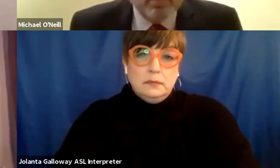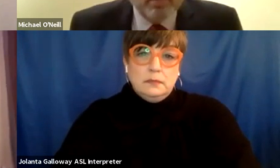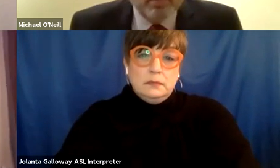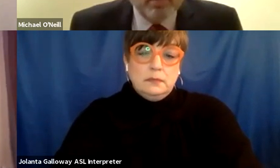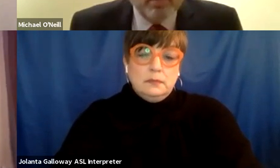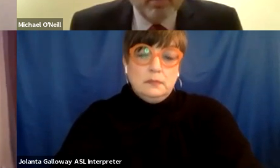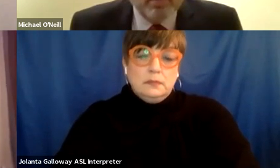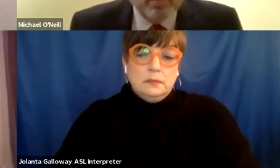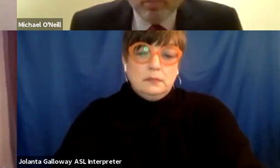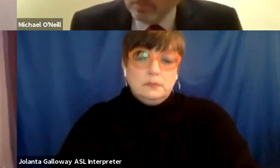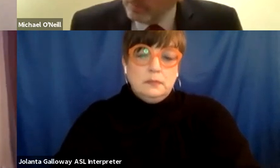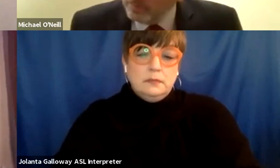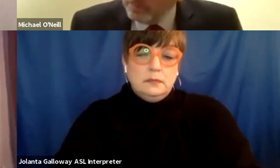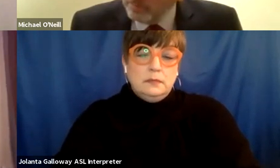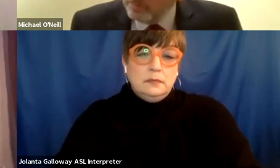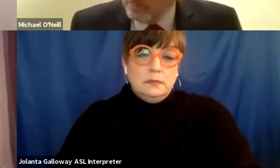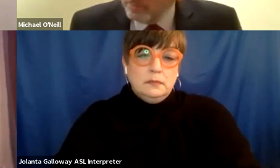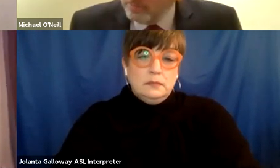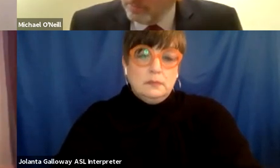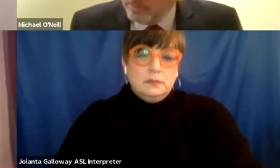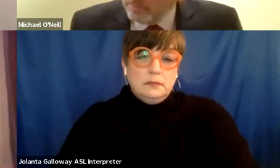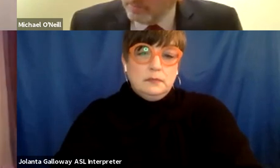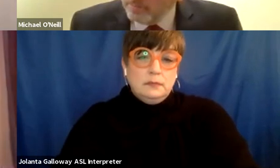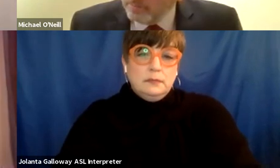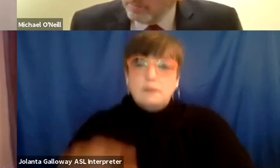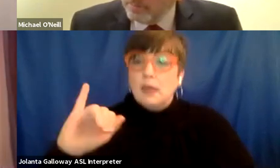Okay, Jada St. Louis.